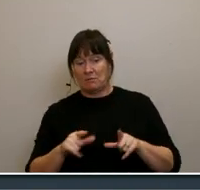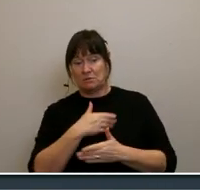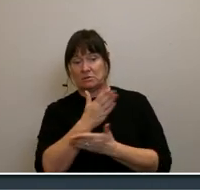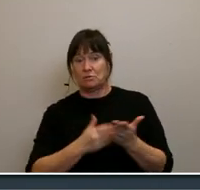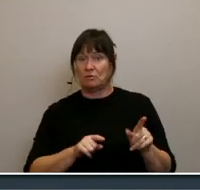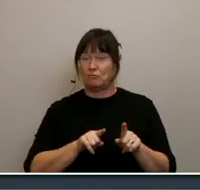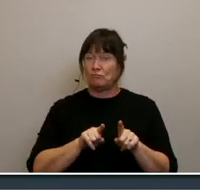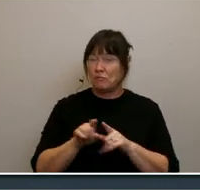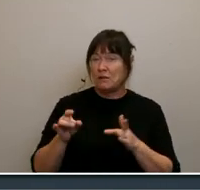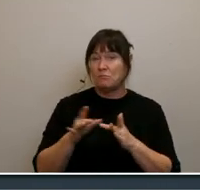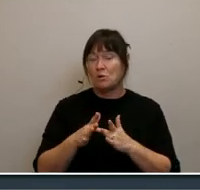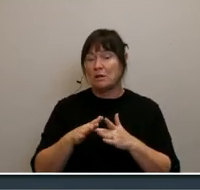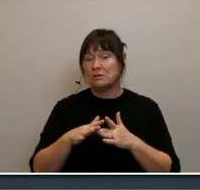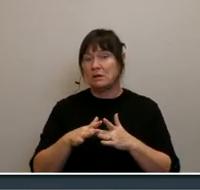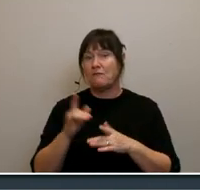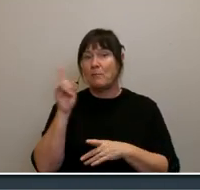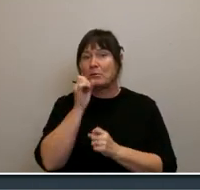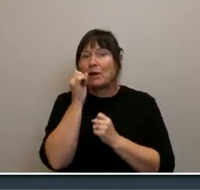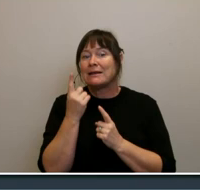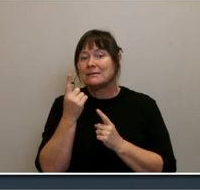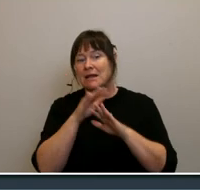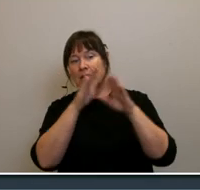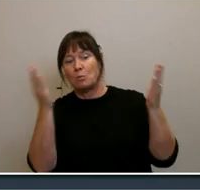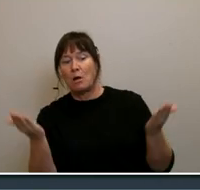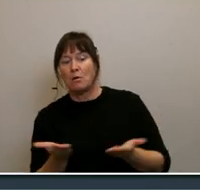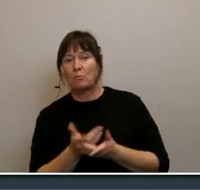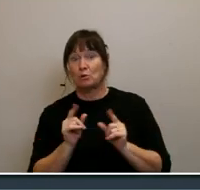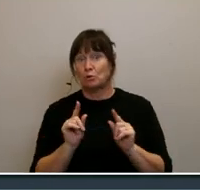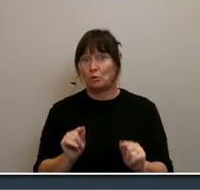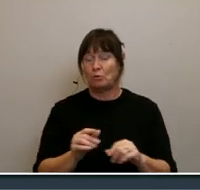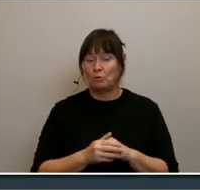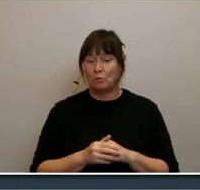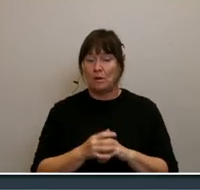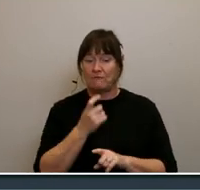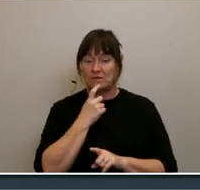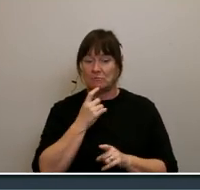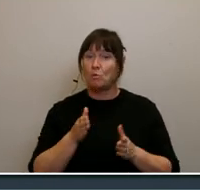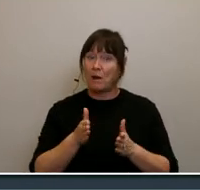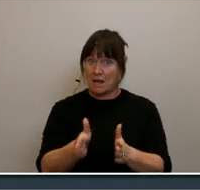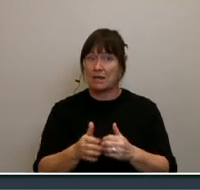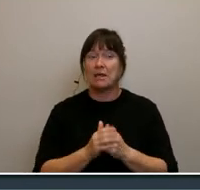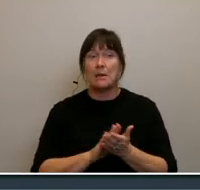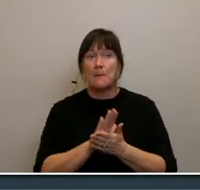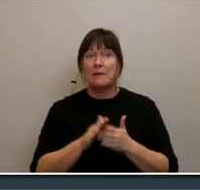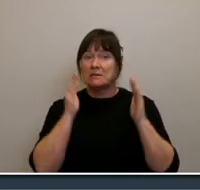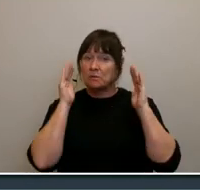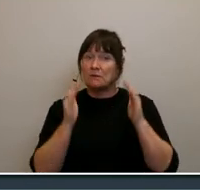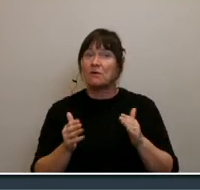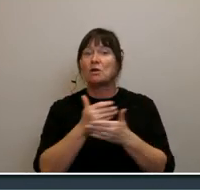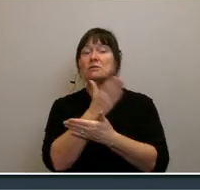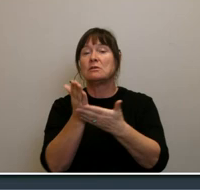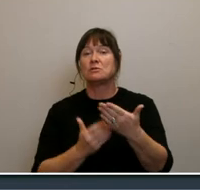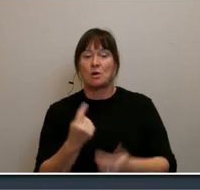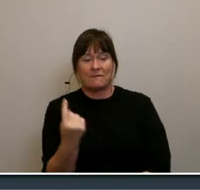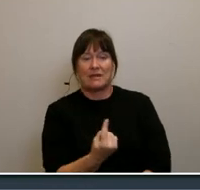part in shaping how we humans understand and act in the world. In extremely simplistic terms, it is a focus on the story